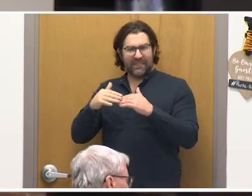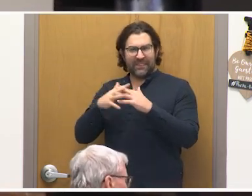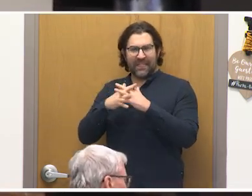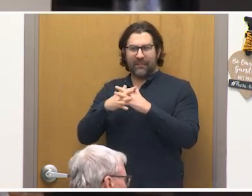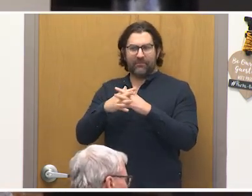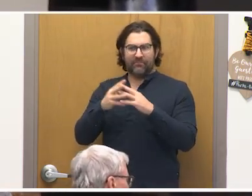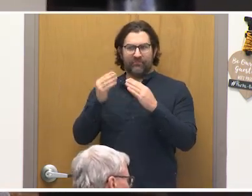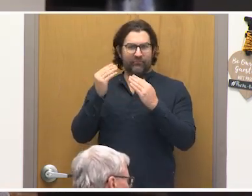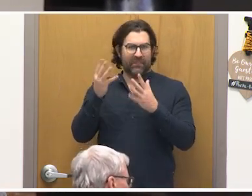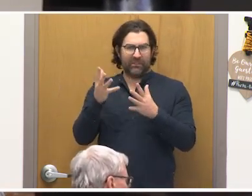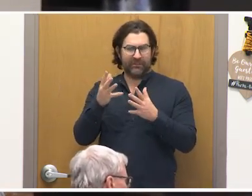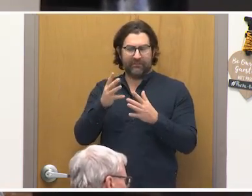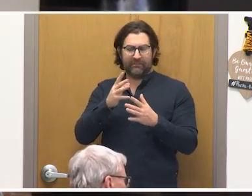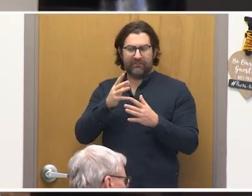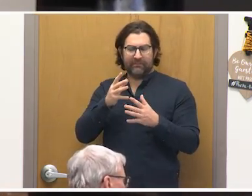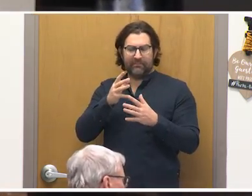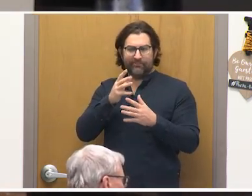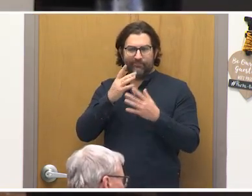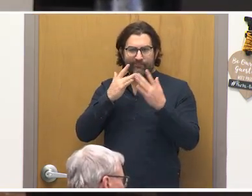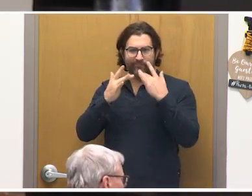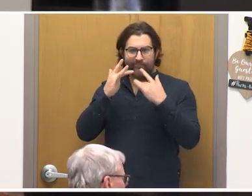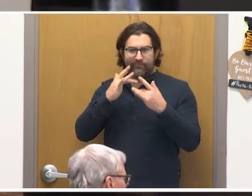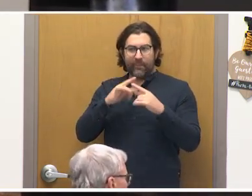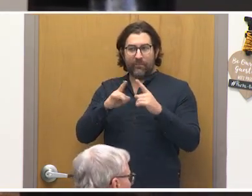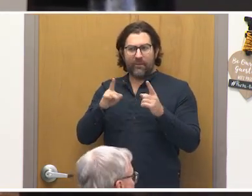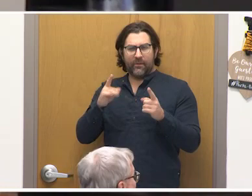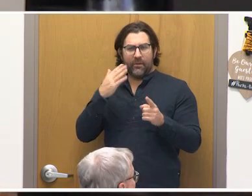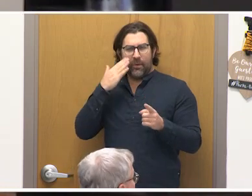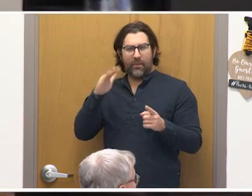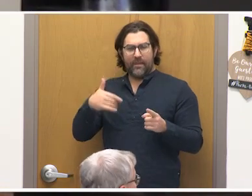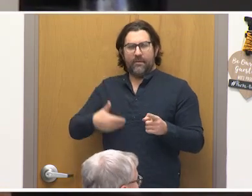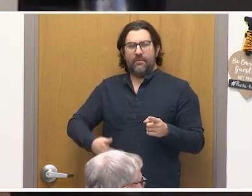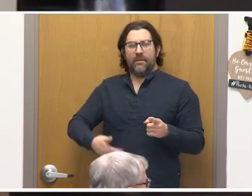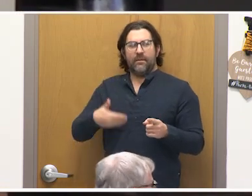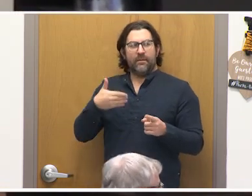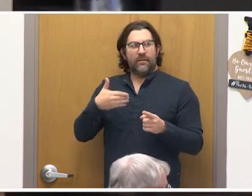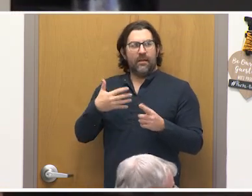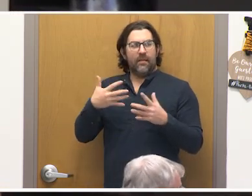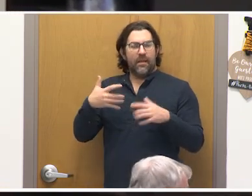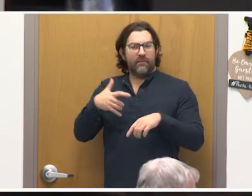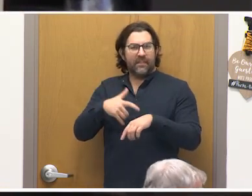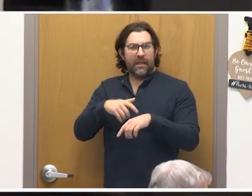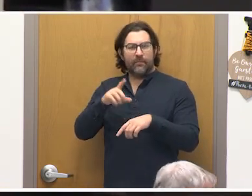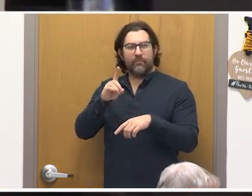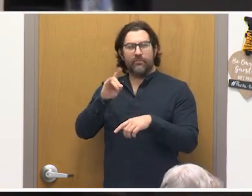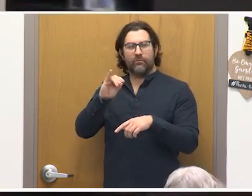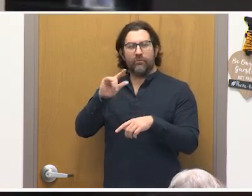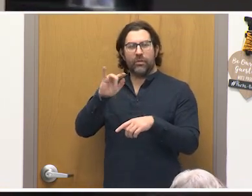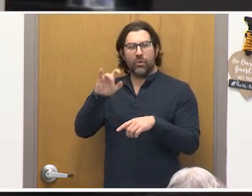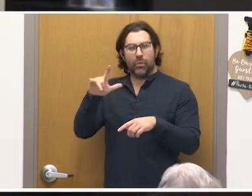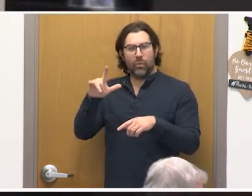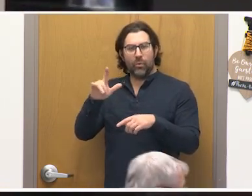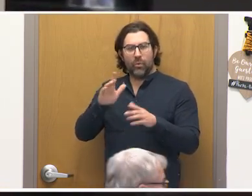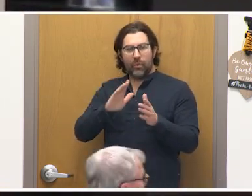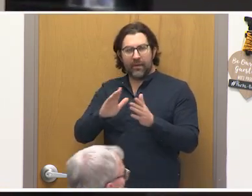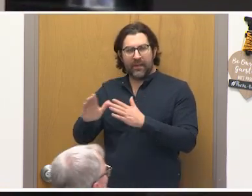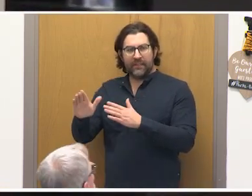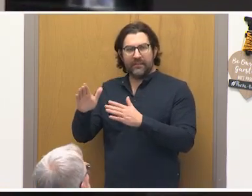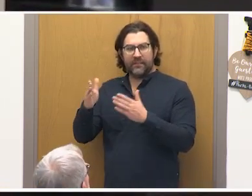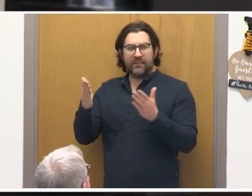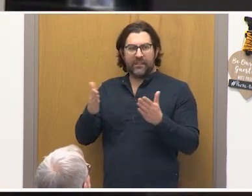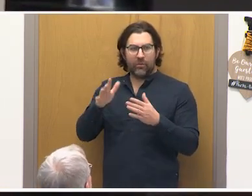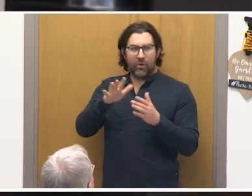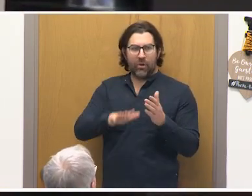a lot of information, but as y'all know me, I spend a lot of time doing digital organizing, not only here but around the country. So